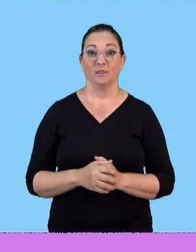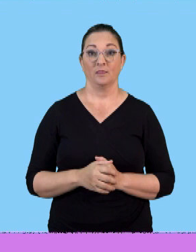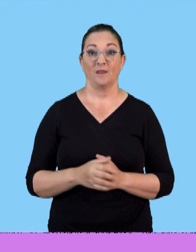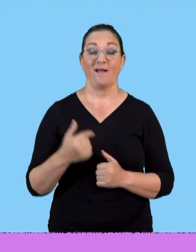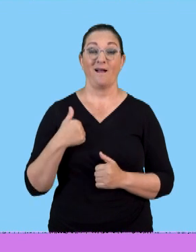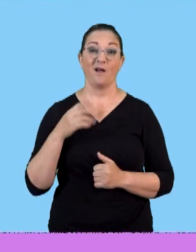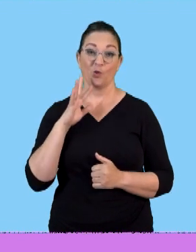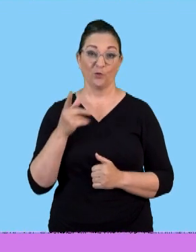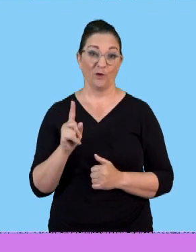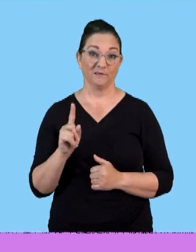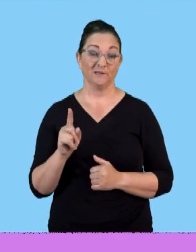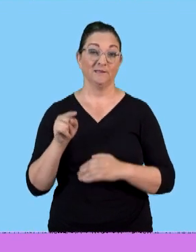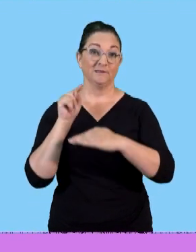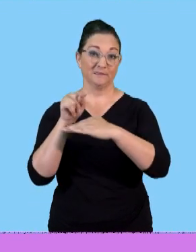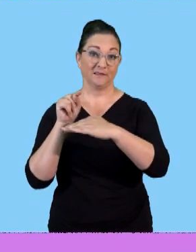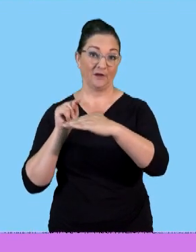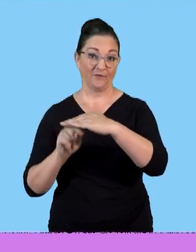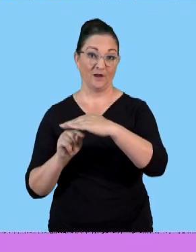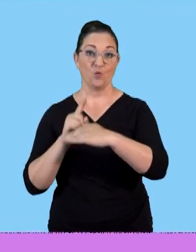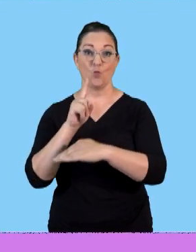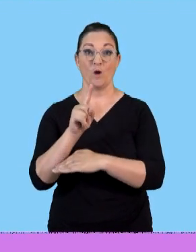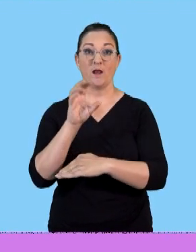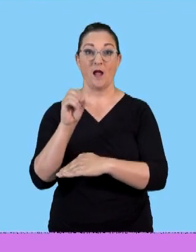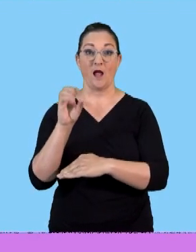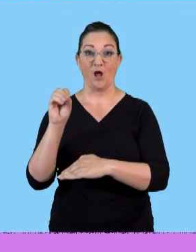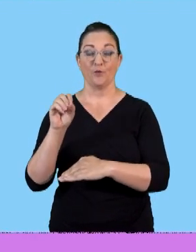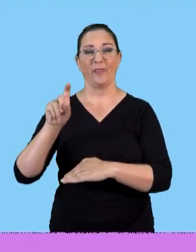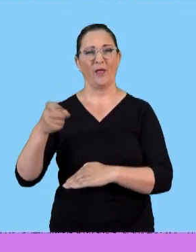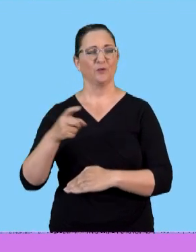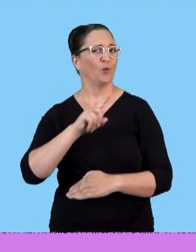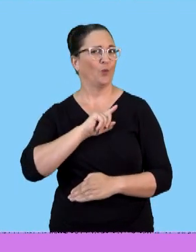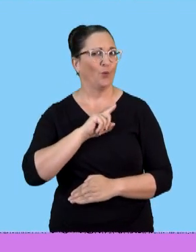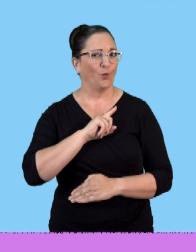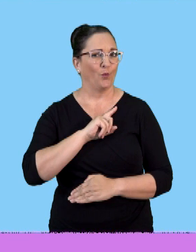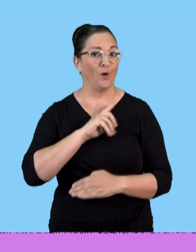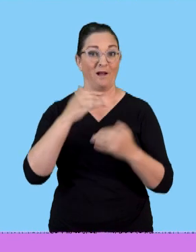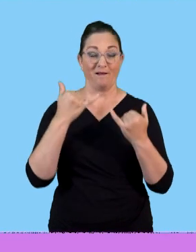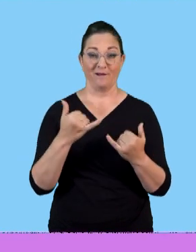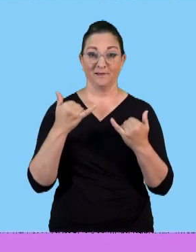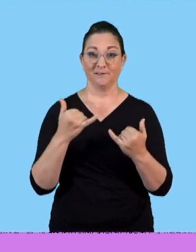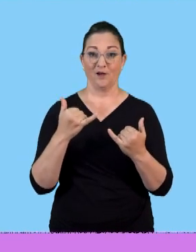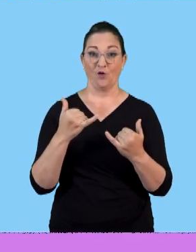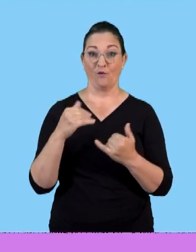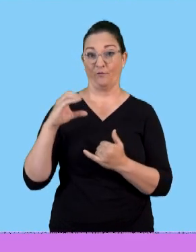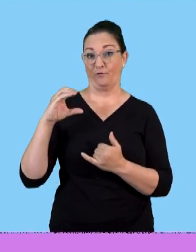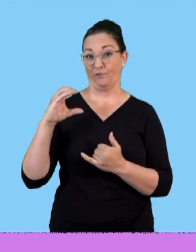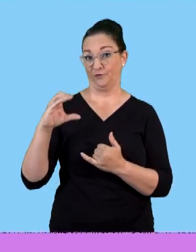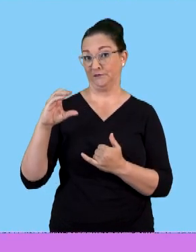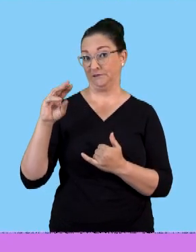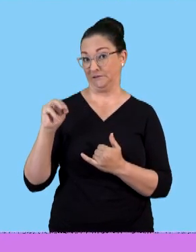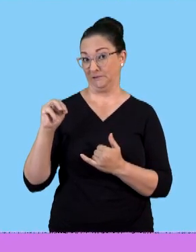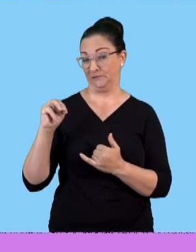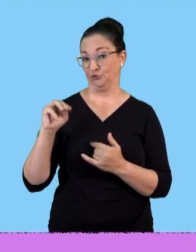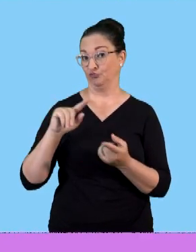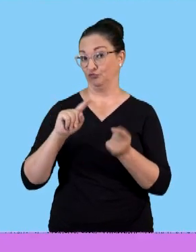in one step. I'll divide this by 100,000. Why? Because now I'm converting from